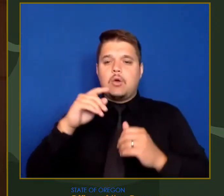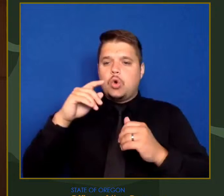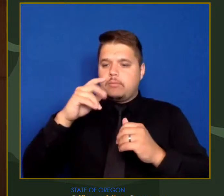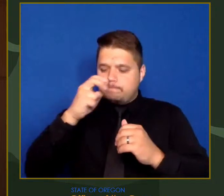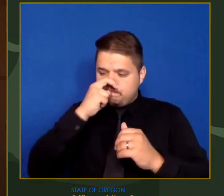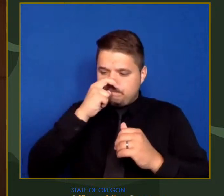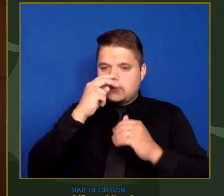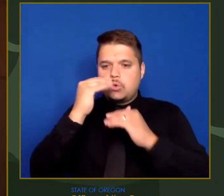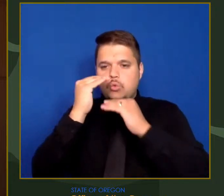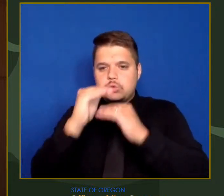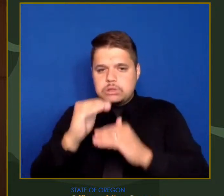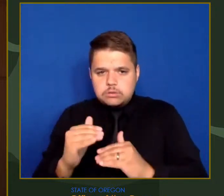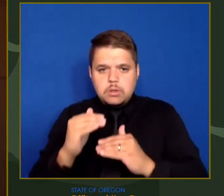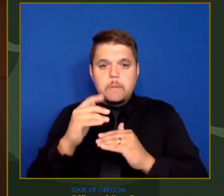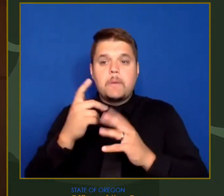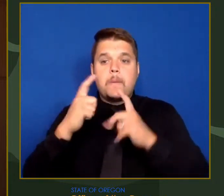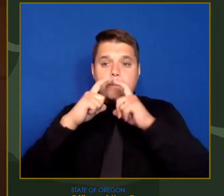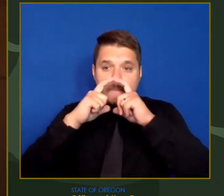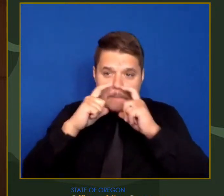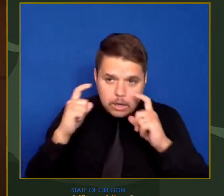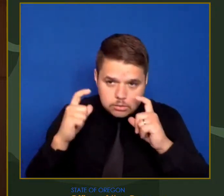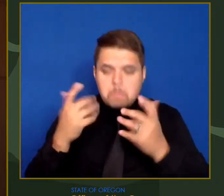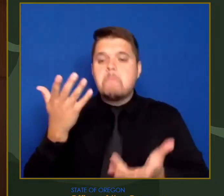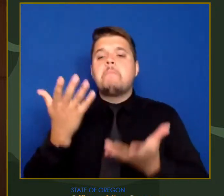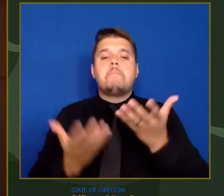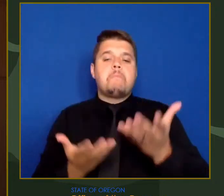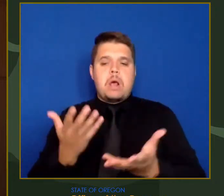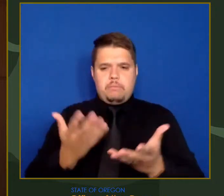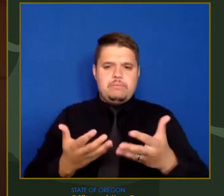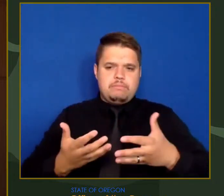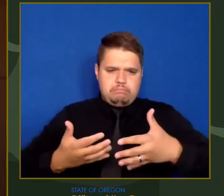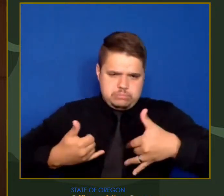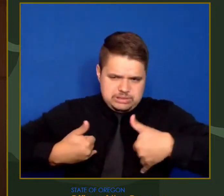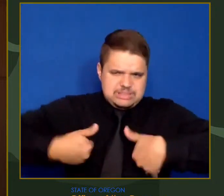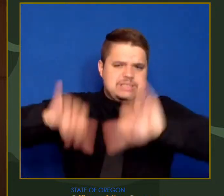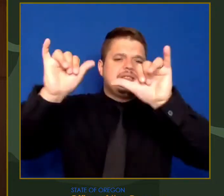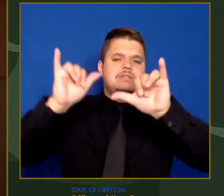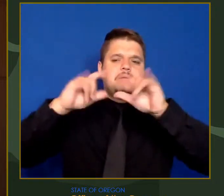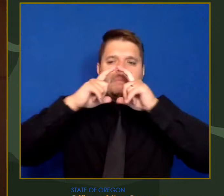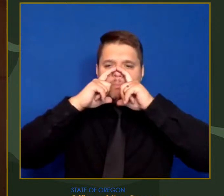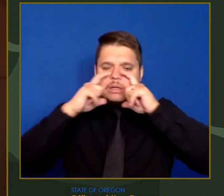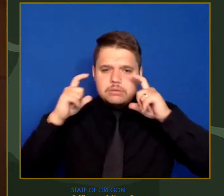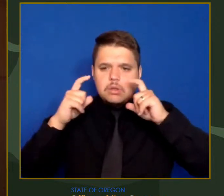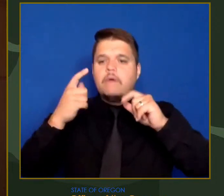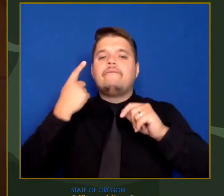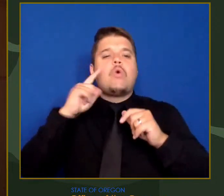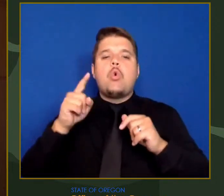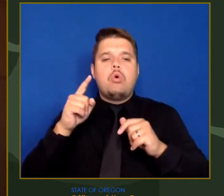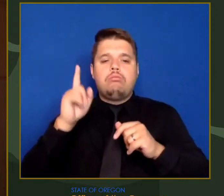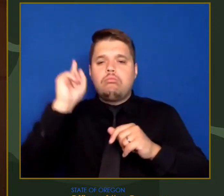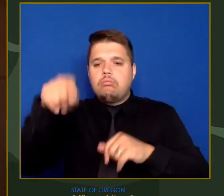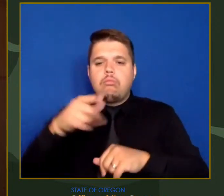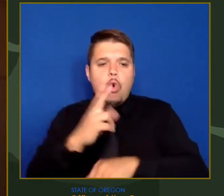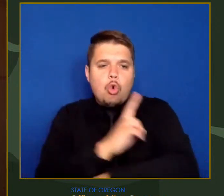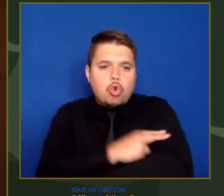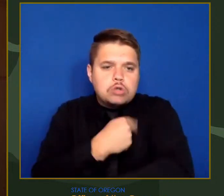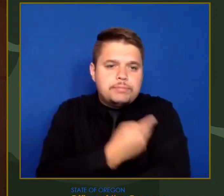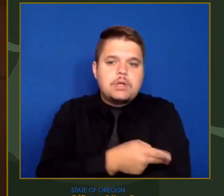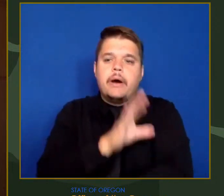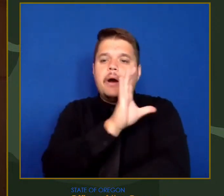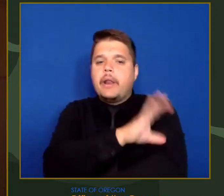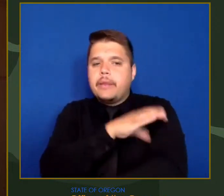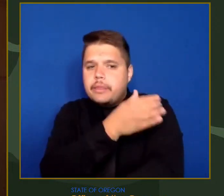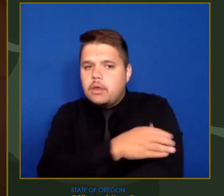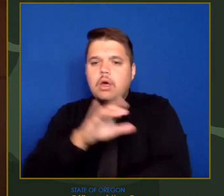may include masks at health clinics. It may include masks in airports and on public